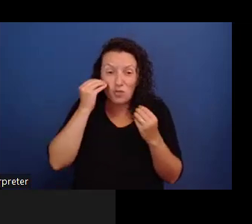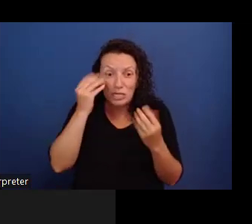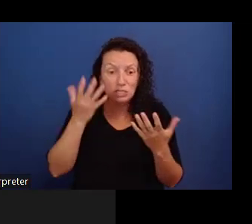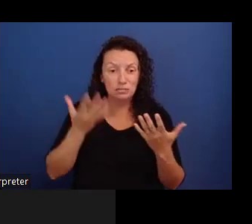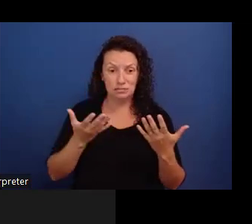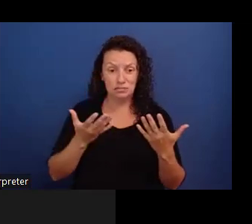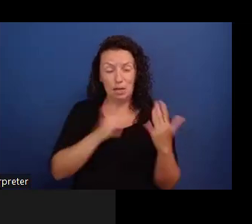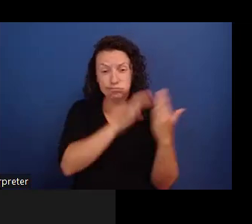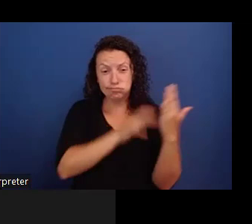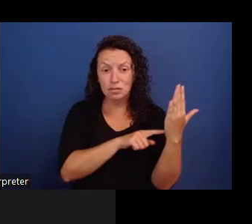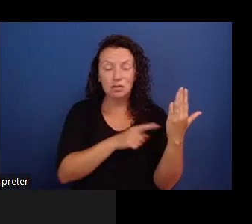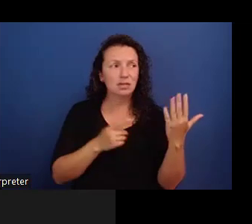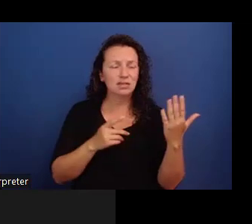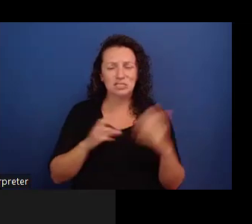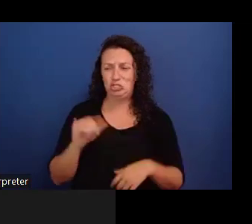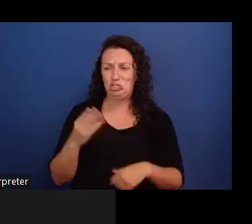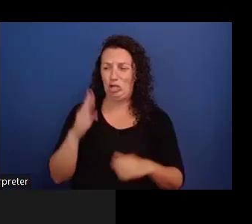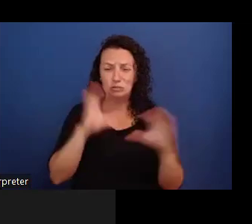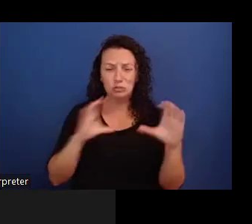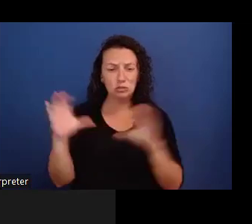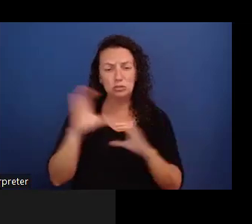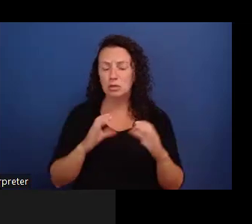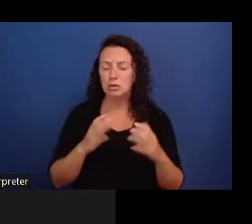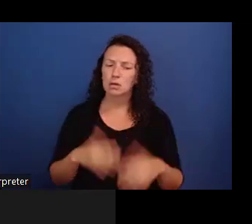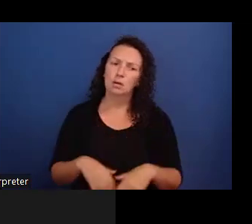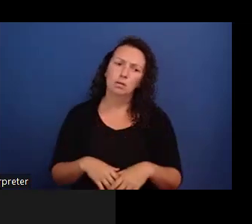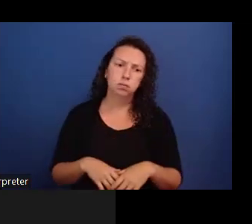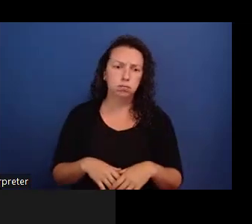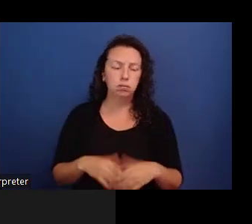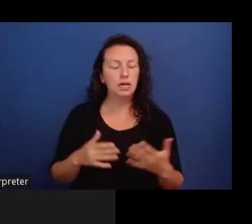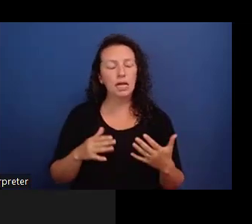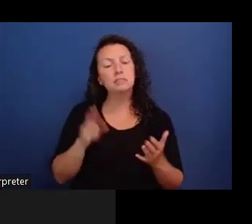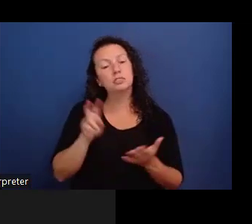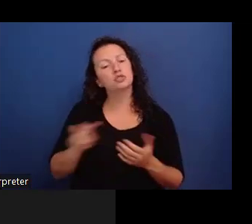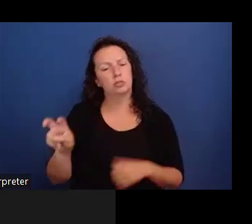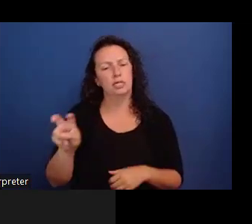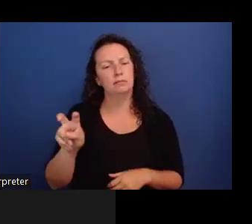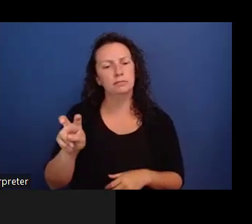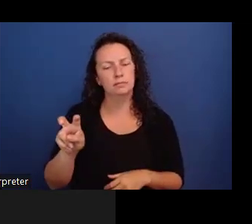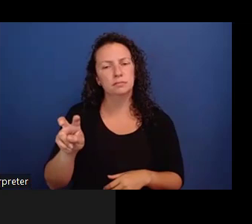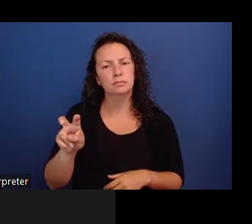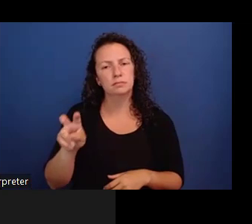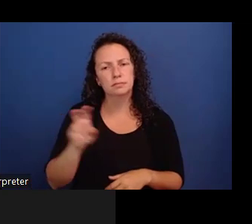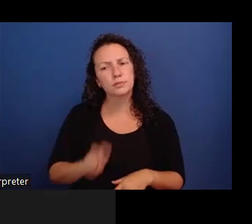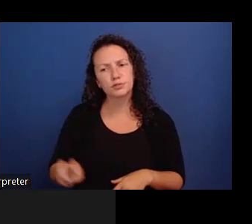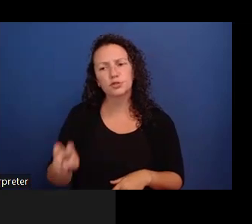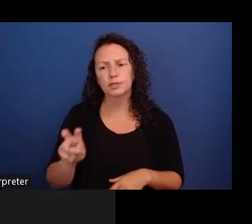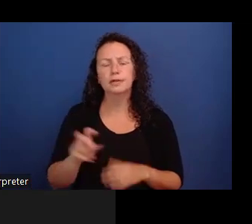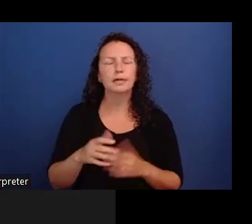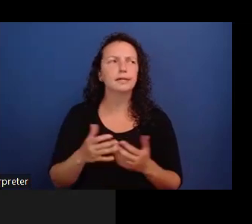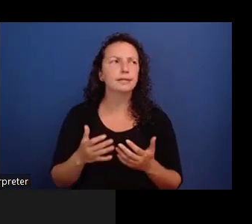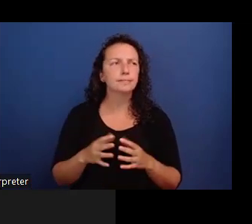is kind of like, you know, going on a journey. And, Mhm. you know, sometimes